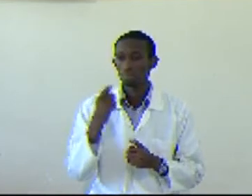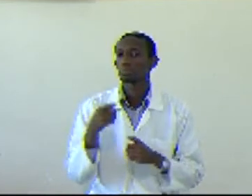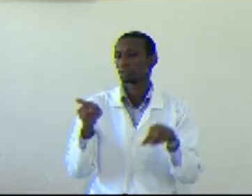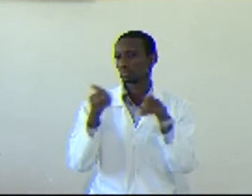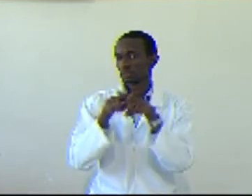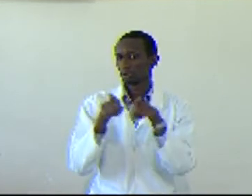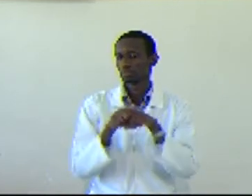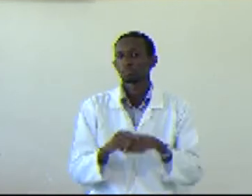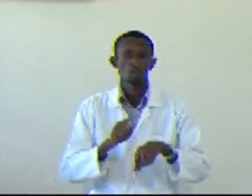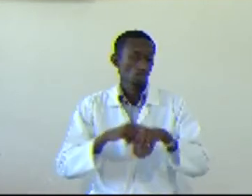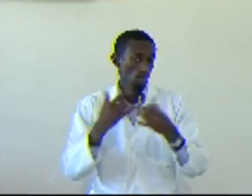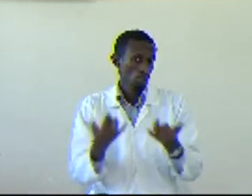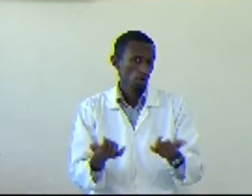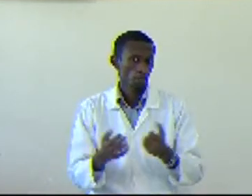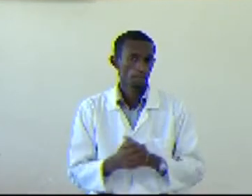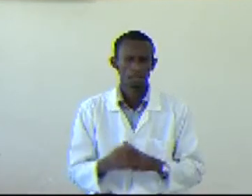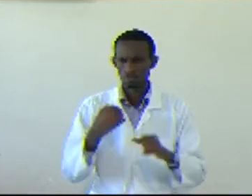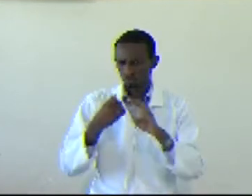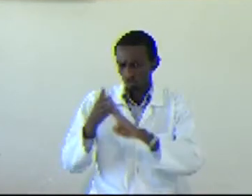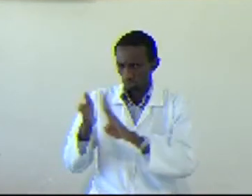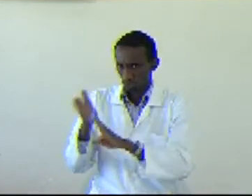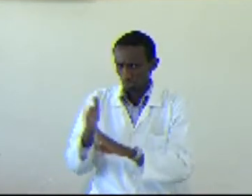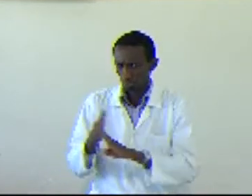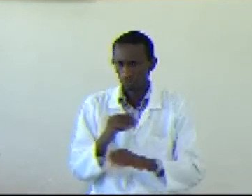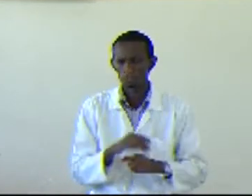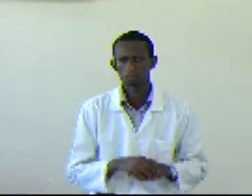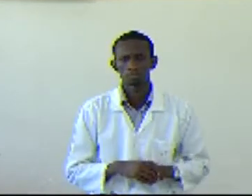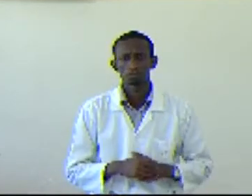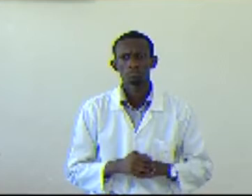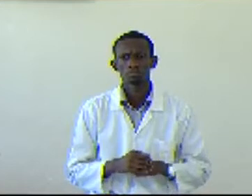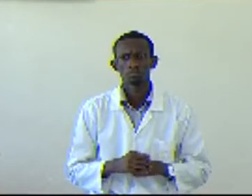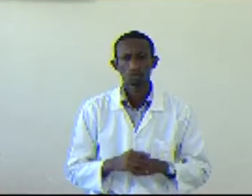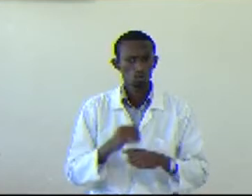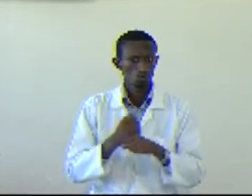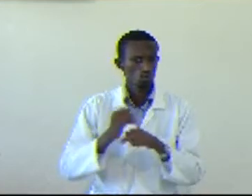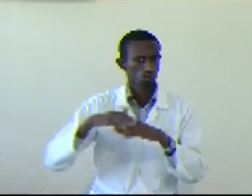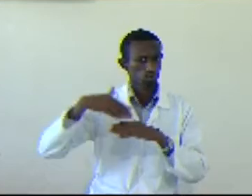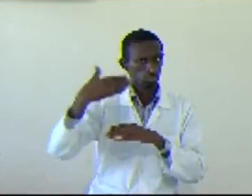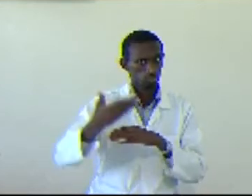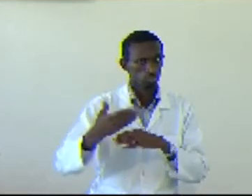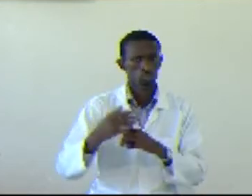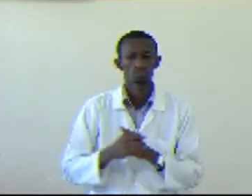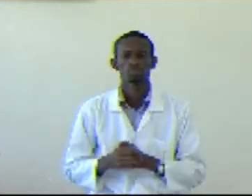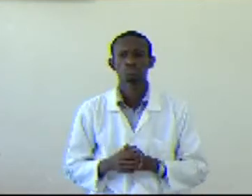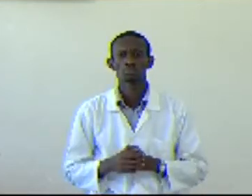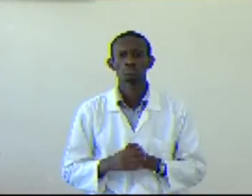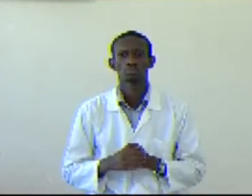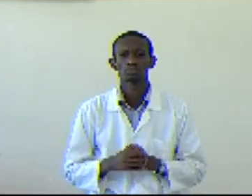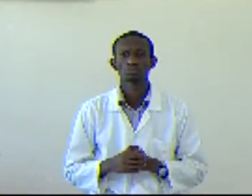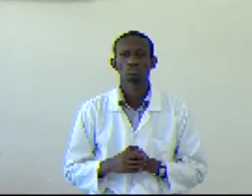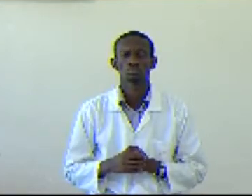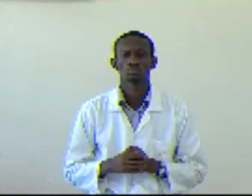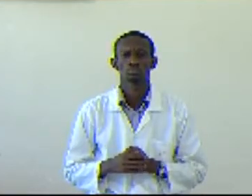But now let's hurry up. Let's move on to the next point here. It is measurement of current